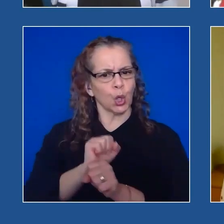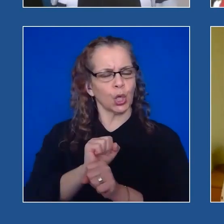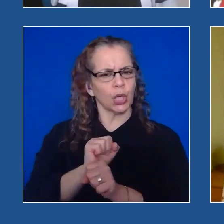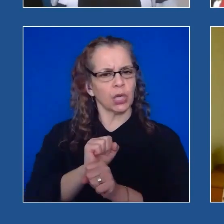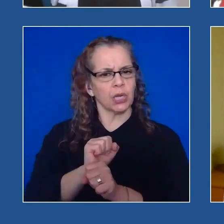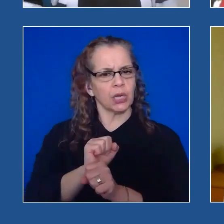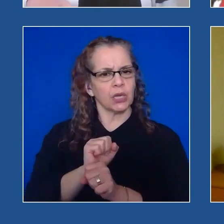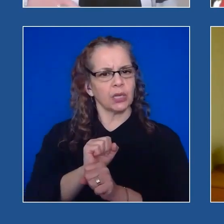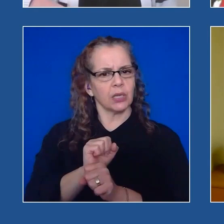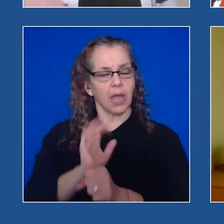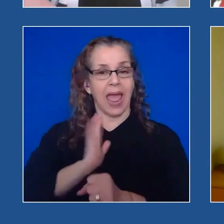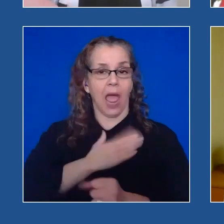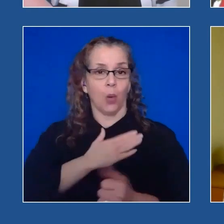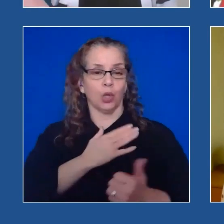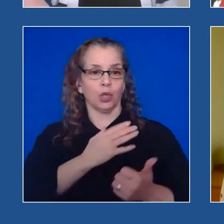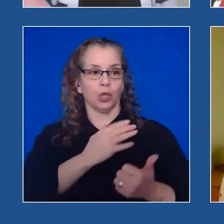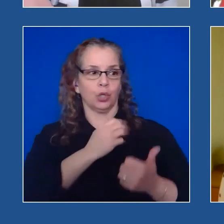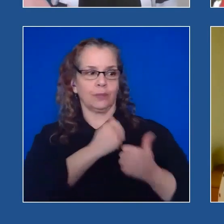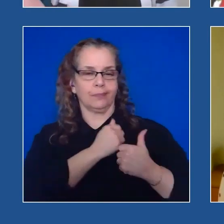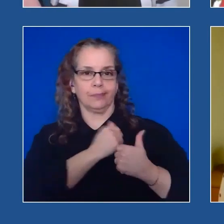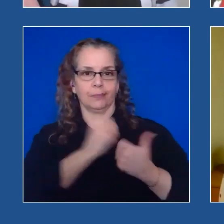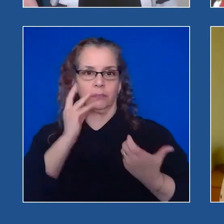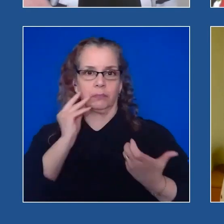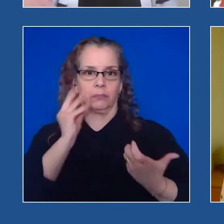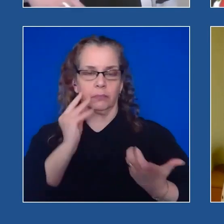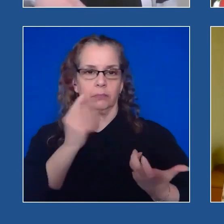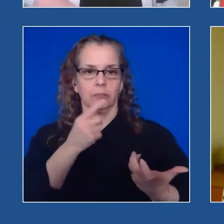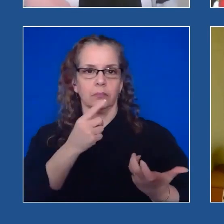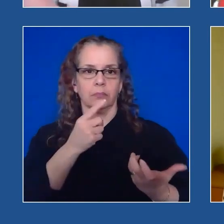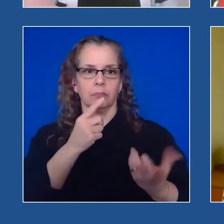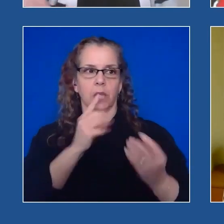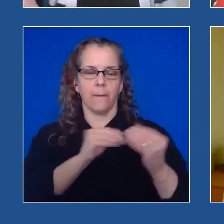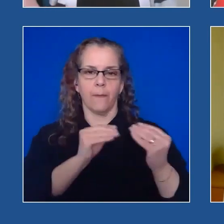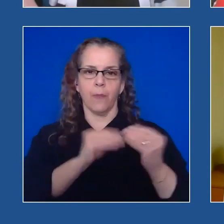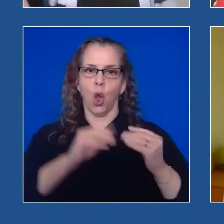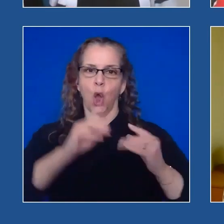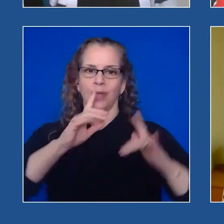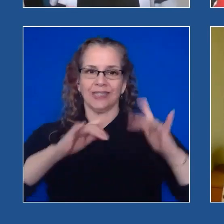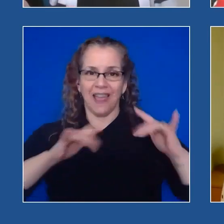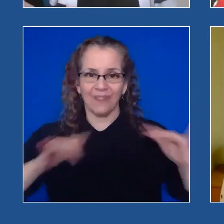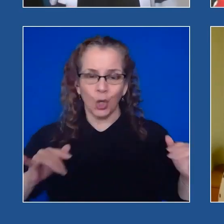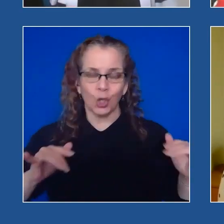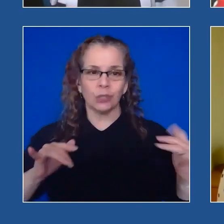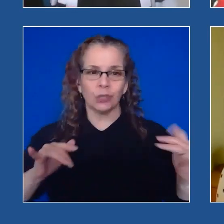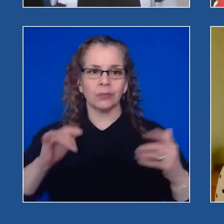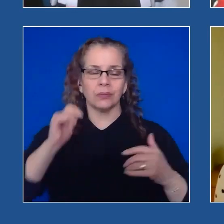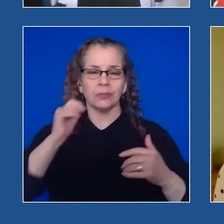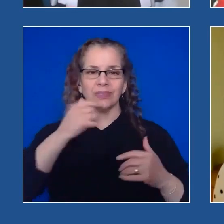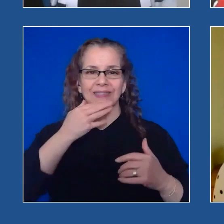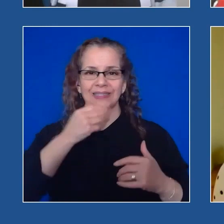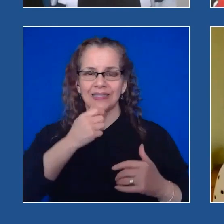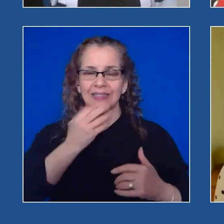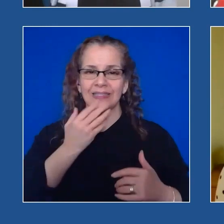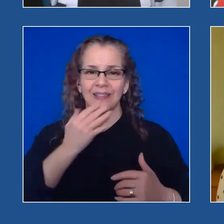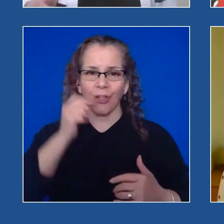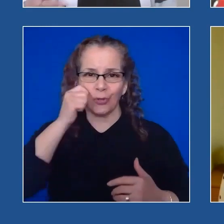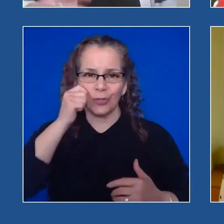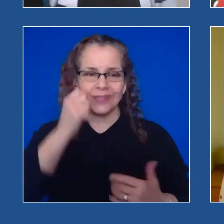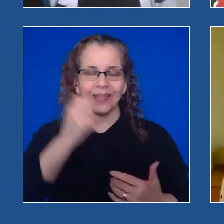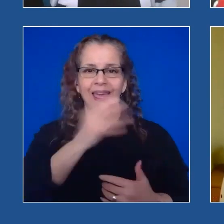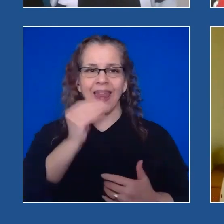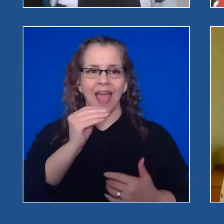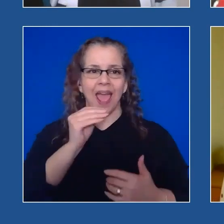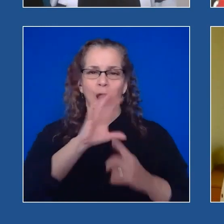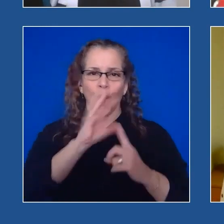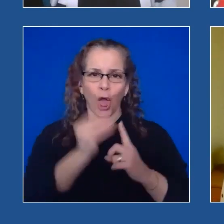military servicemen and servicewomen are increasingly becoming a more diverse, racially and ethnically diverse group. I imagine this is coming up